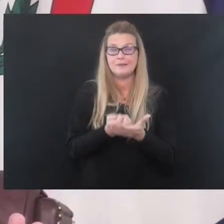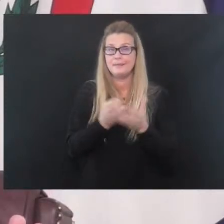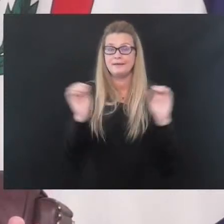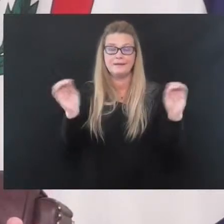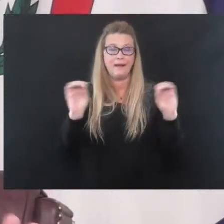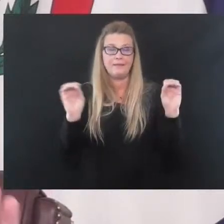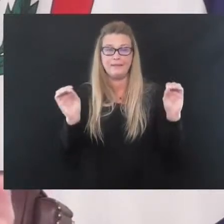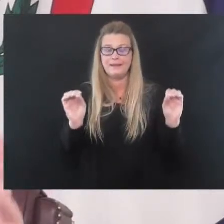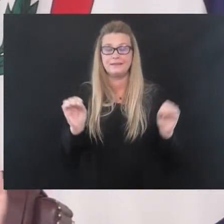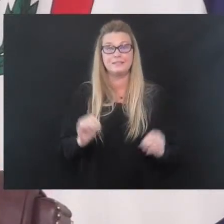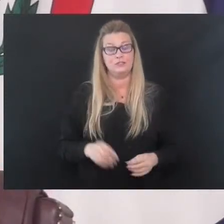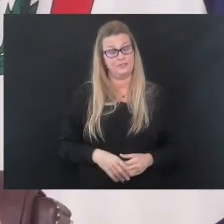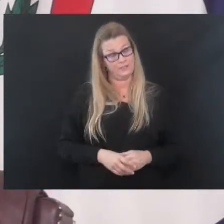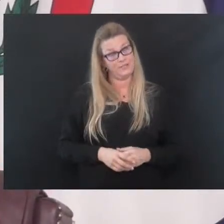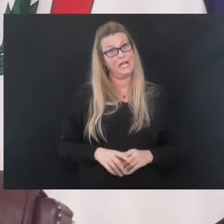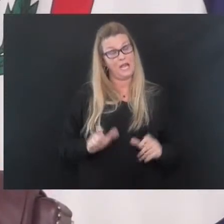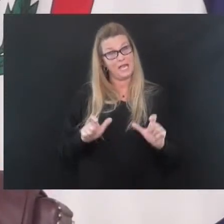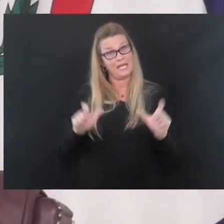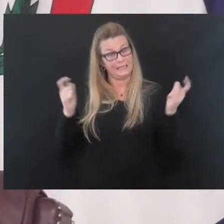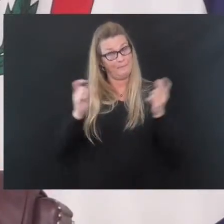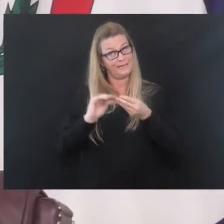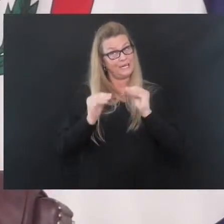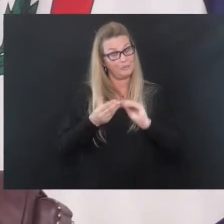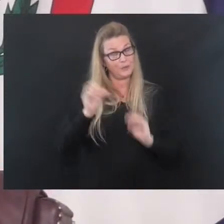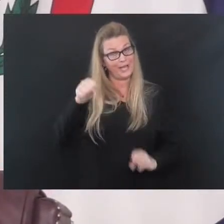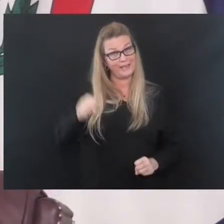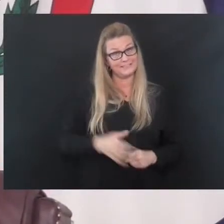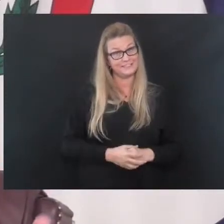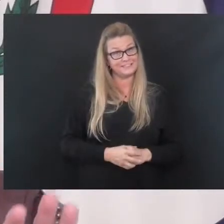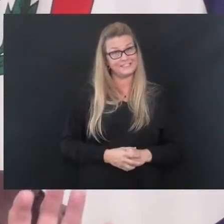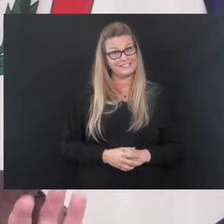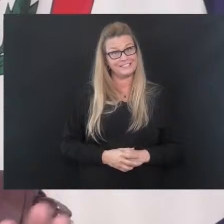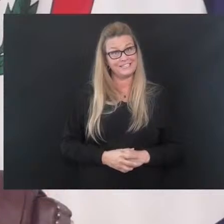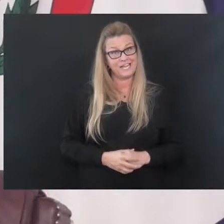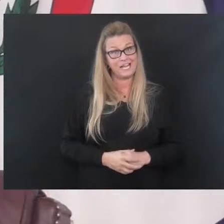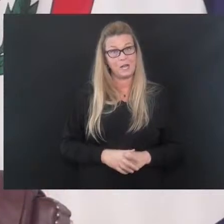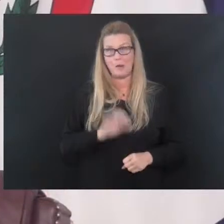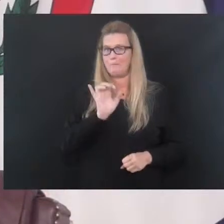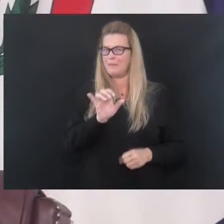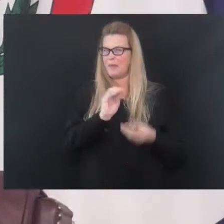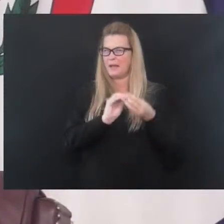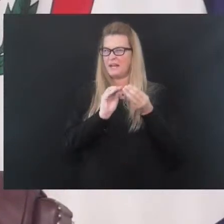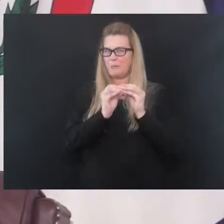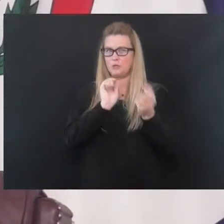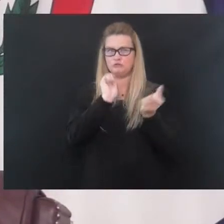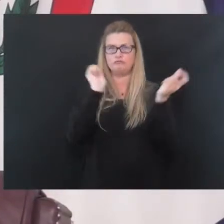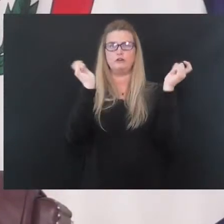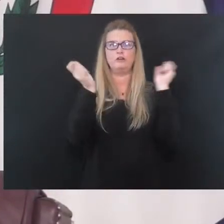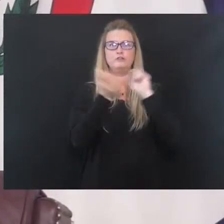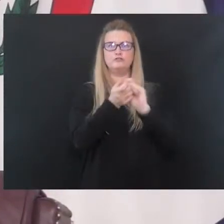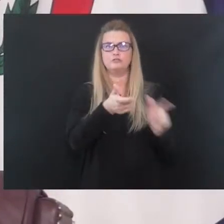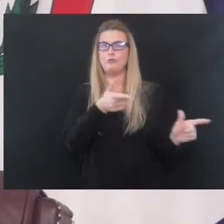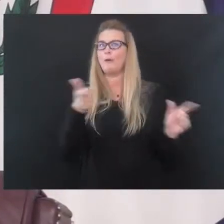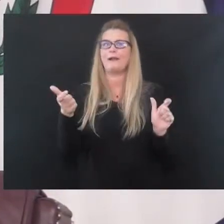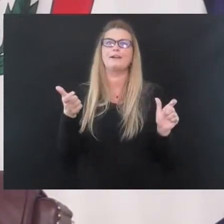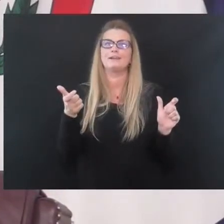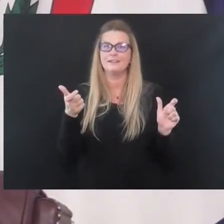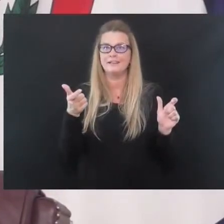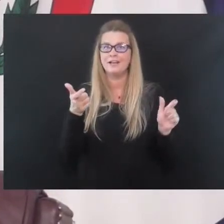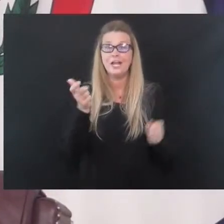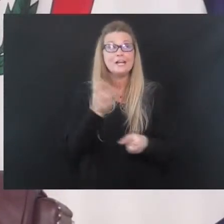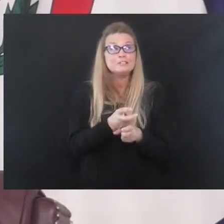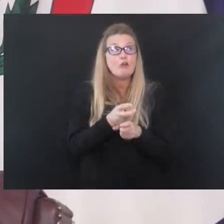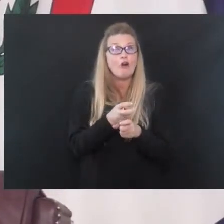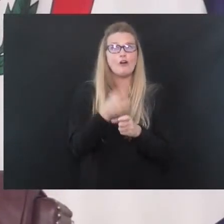else. Charles, it's an enormous number, and it moves very, very, very quickly. It's hard to sit here